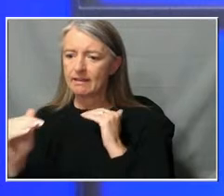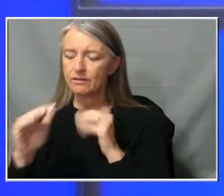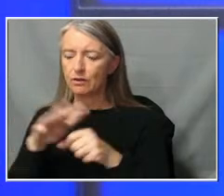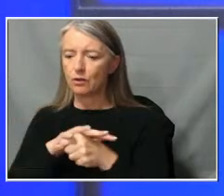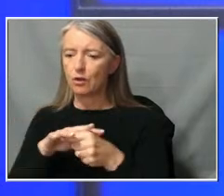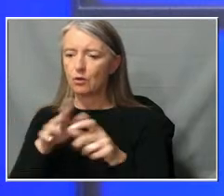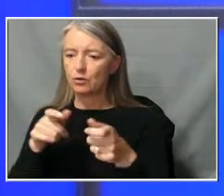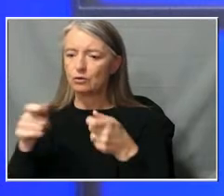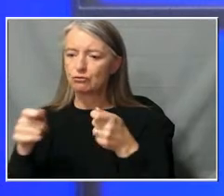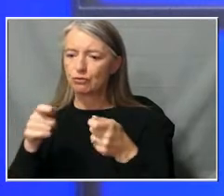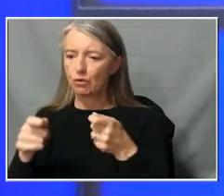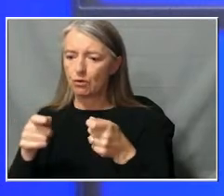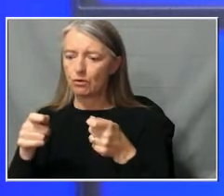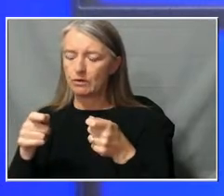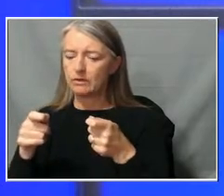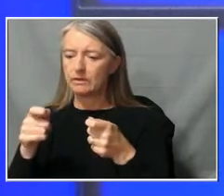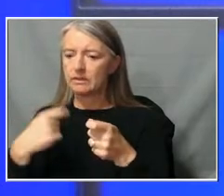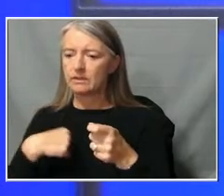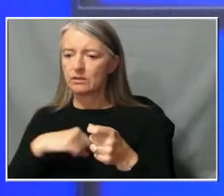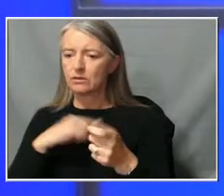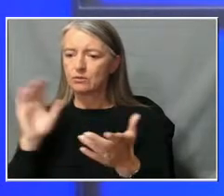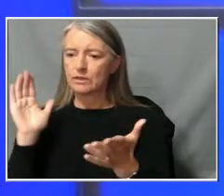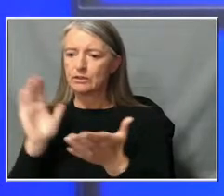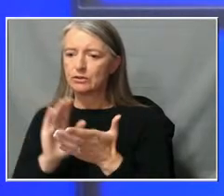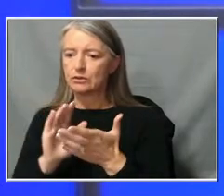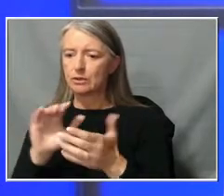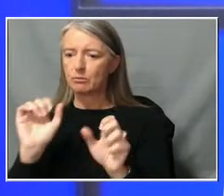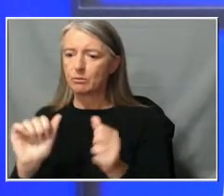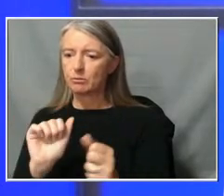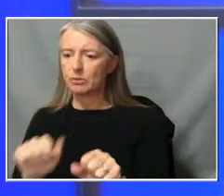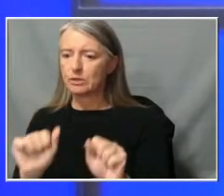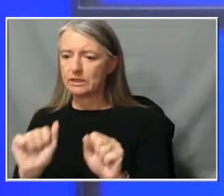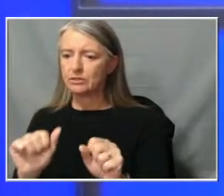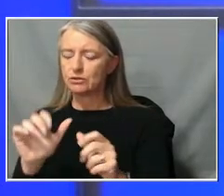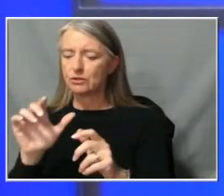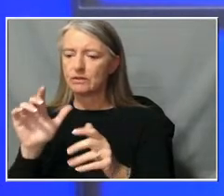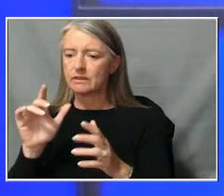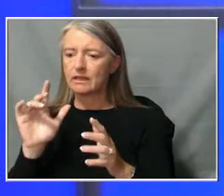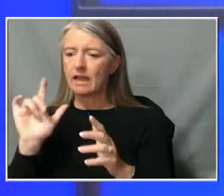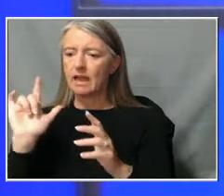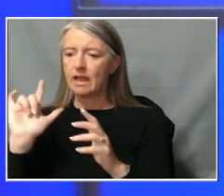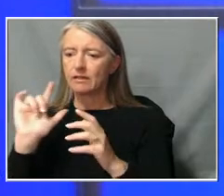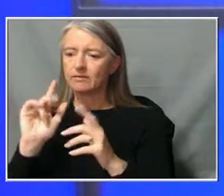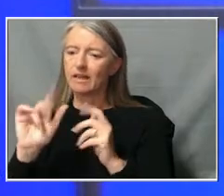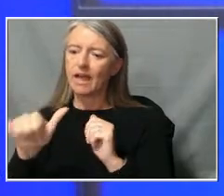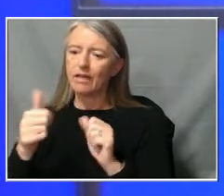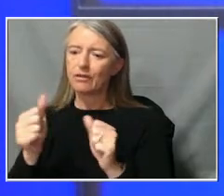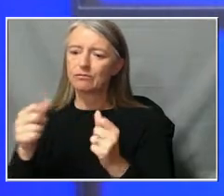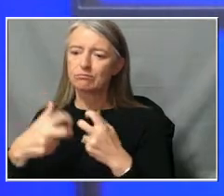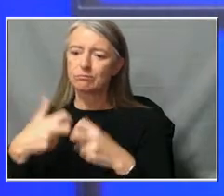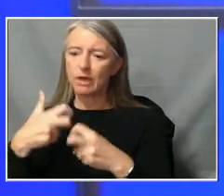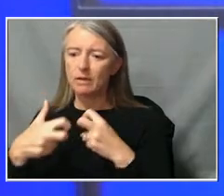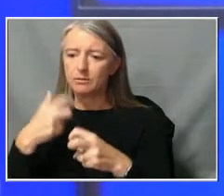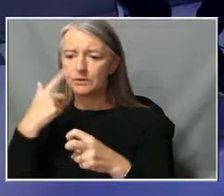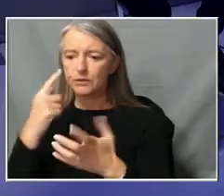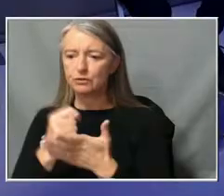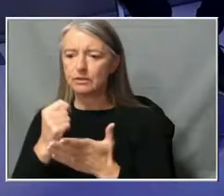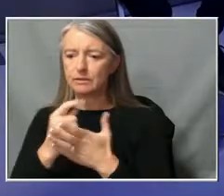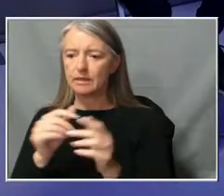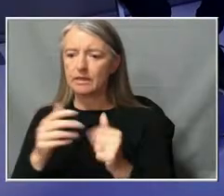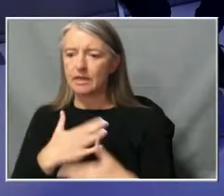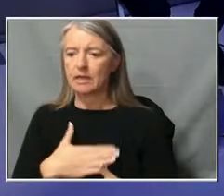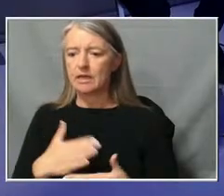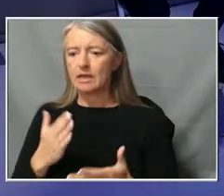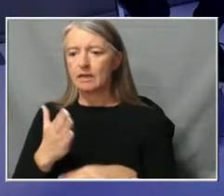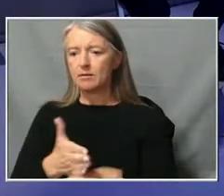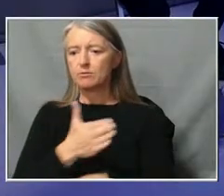control, while significantly reducing both potentially acute and late effects of treatment and improved quality of life long term. Dr. Chen, this